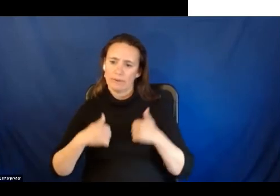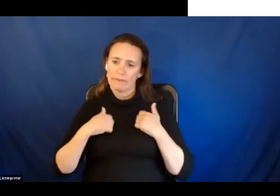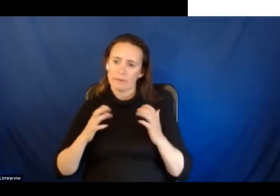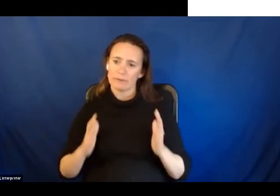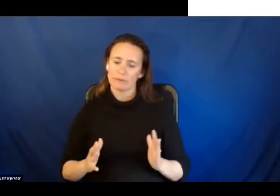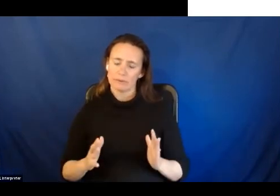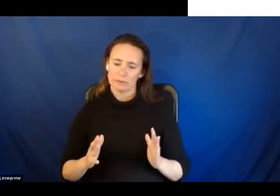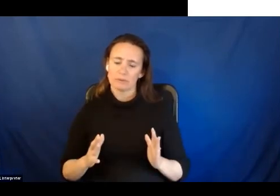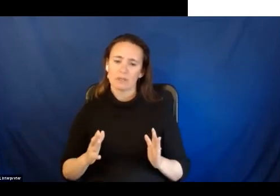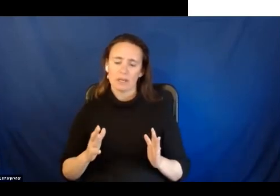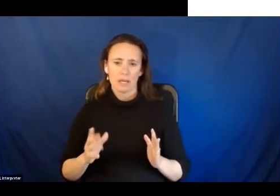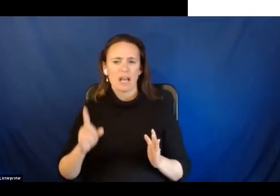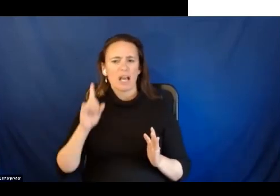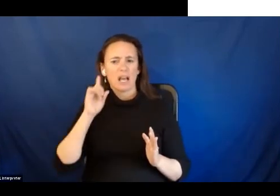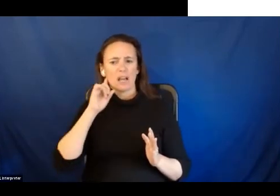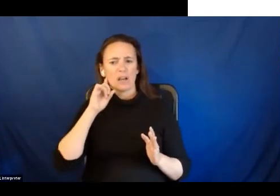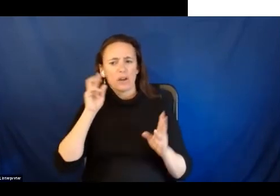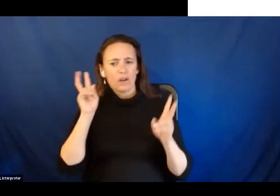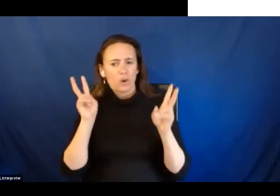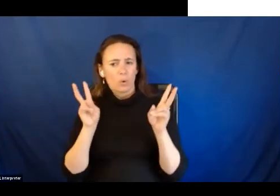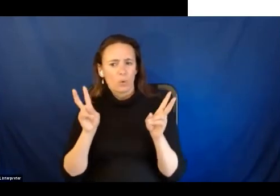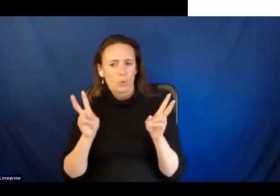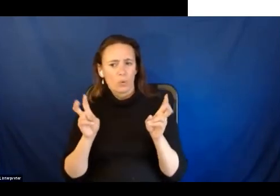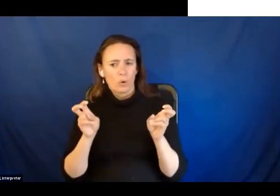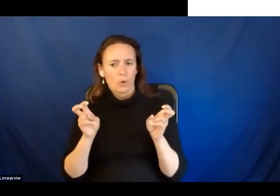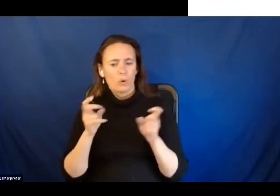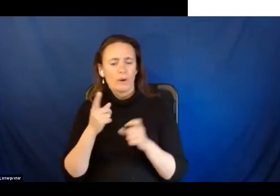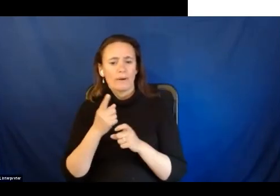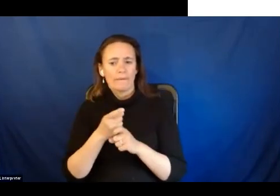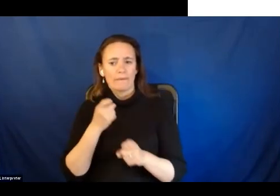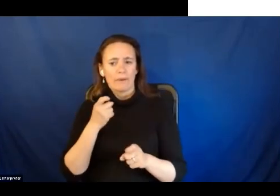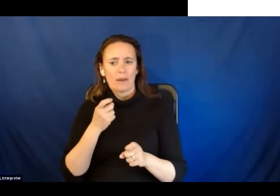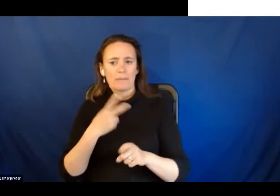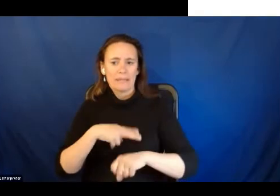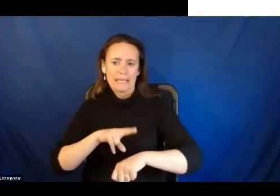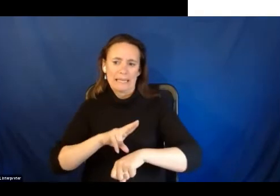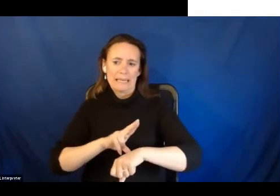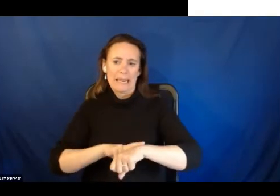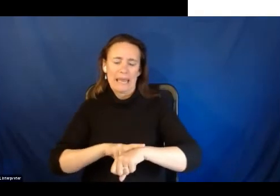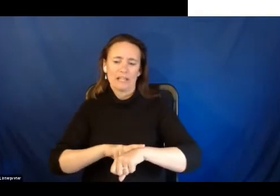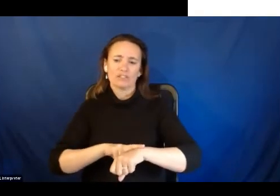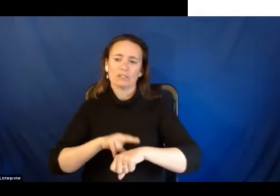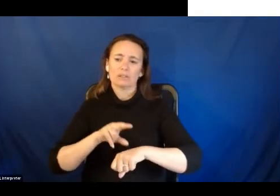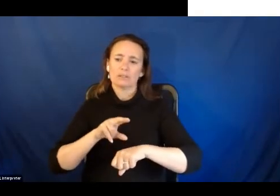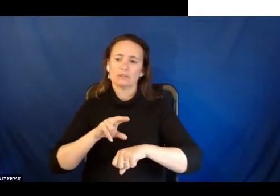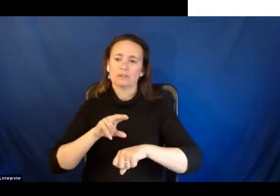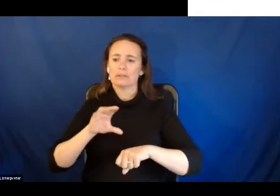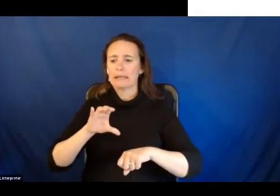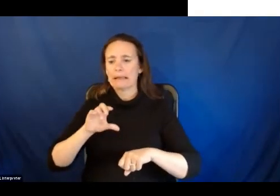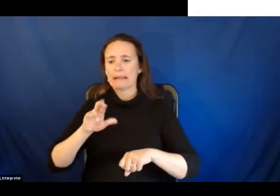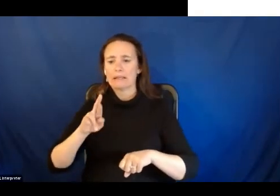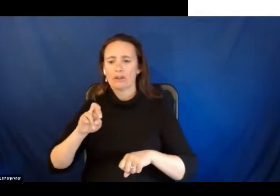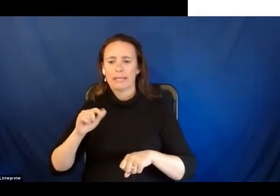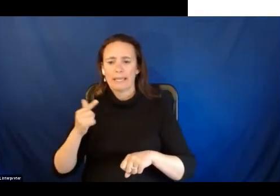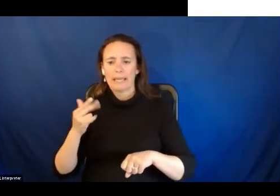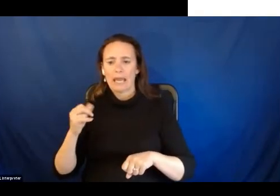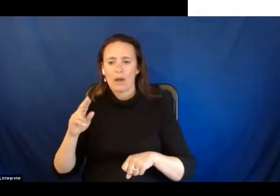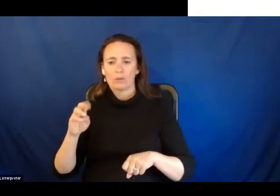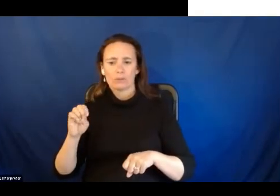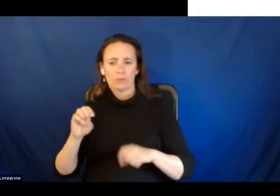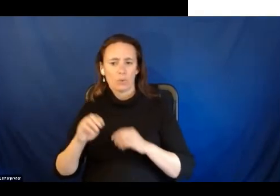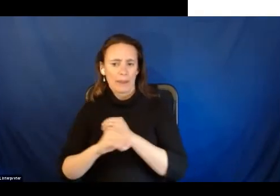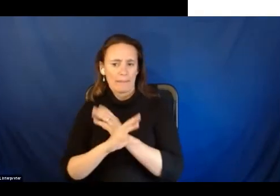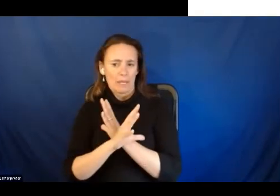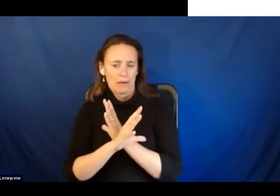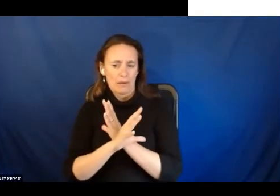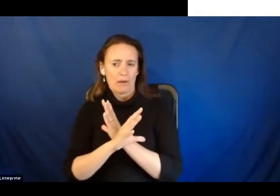And I heard this quote from a National Clearinghouse webinar, and the speaker's name was Latrice Buck, and she said, "You